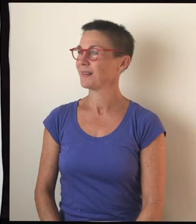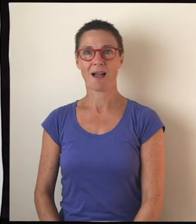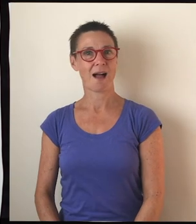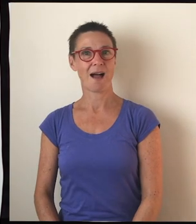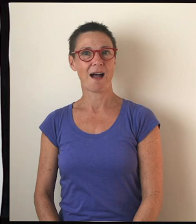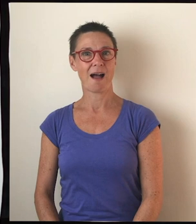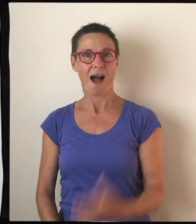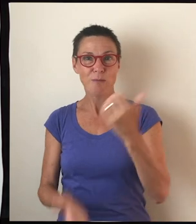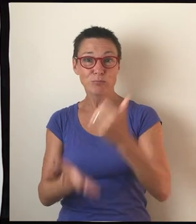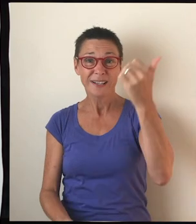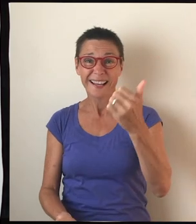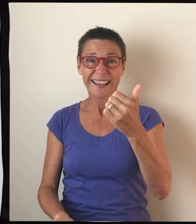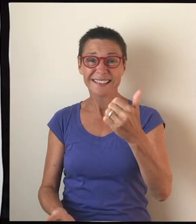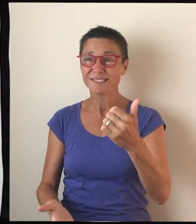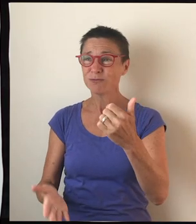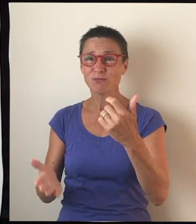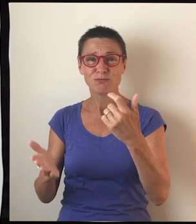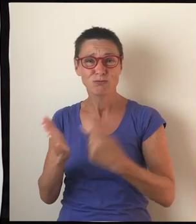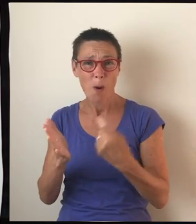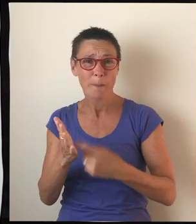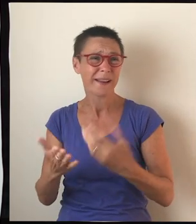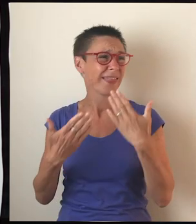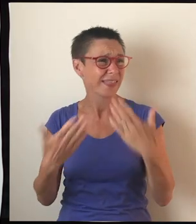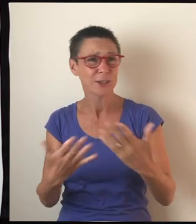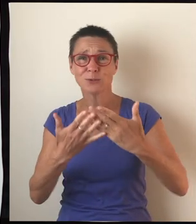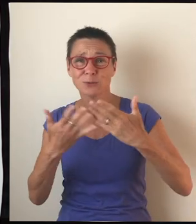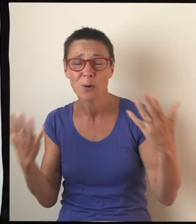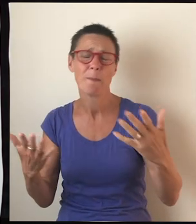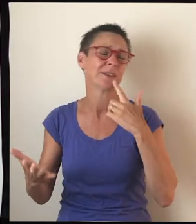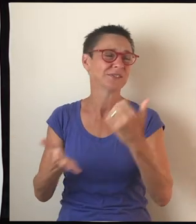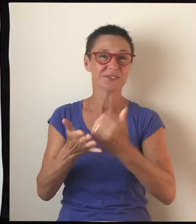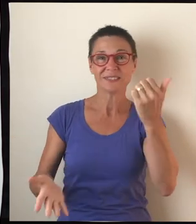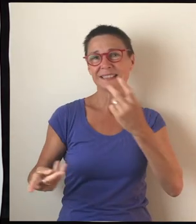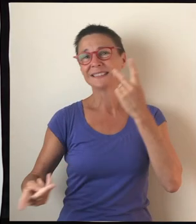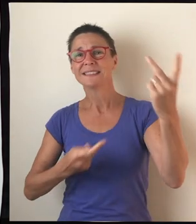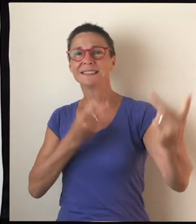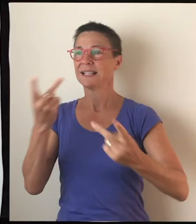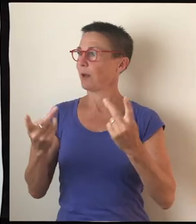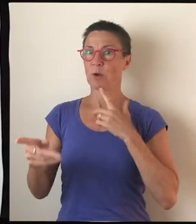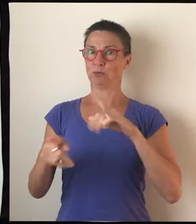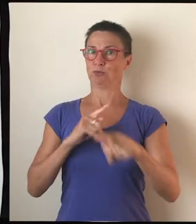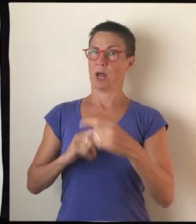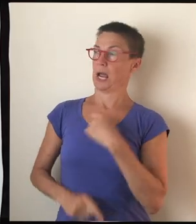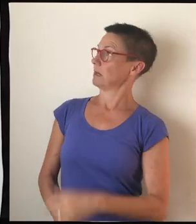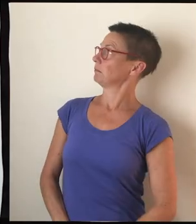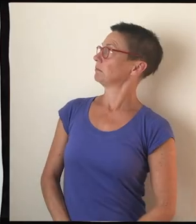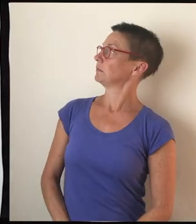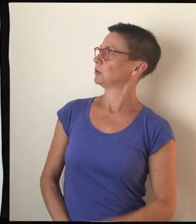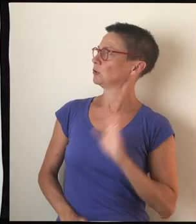That was brilliant, Robin. Sure was, Robin. Thanks so much. Fabulous singing. Let's try it out. Here we